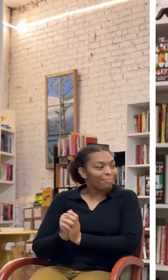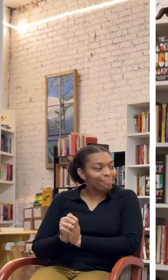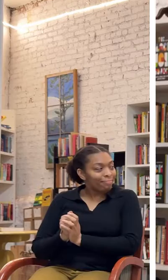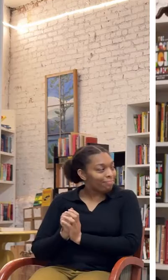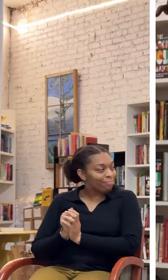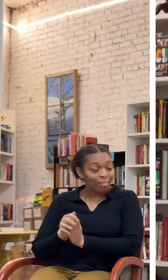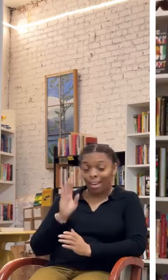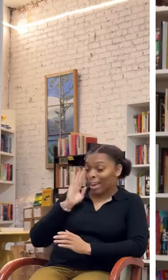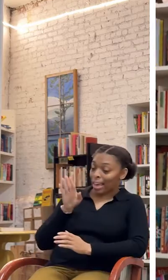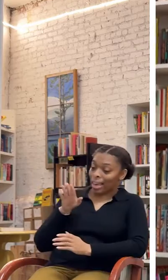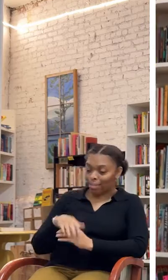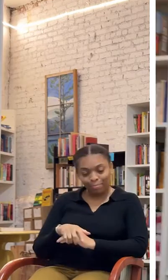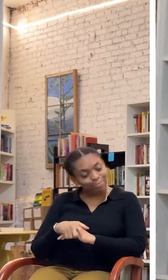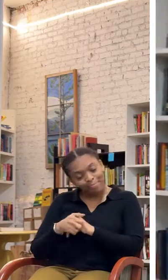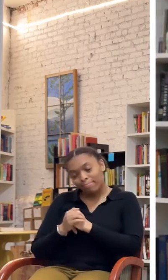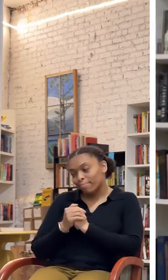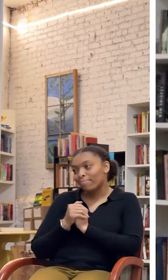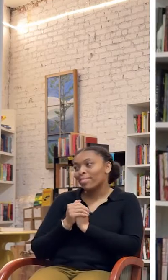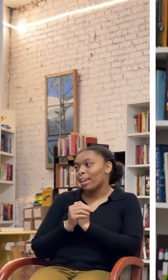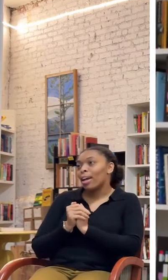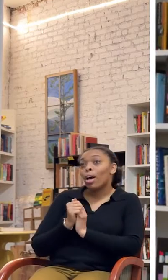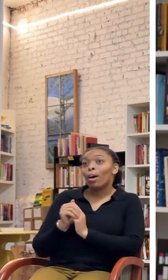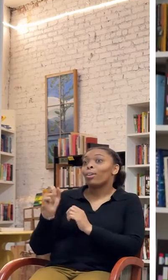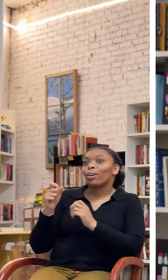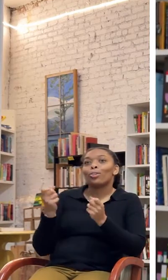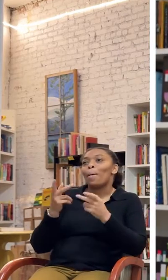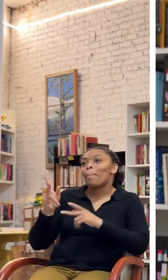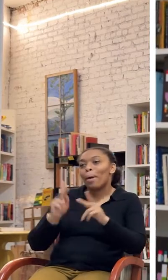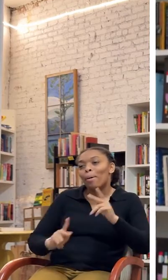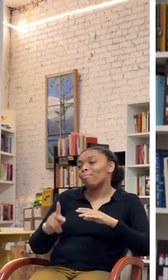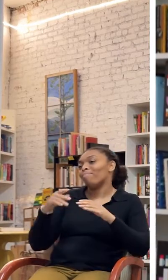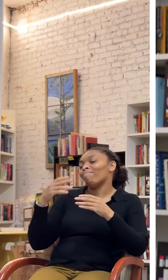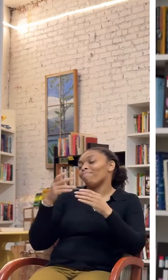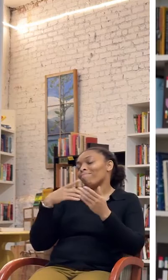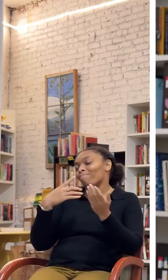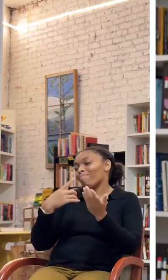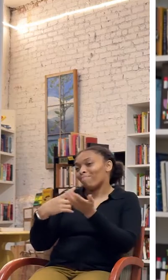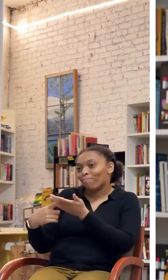Hey, babe. Hey. Yeah, so many people said so much. Yeah, I'm